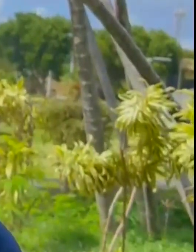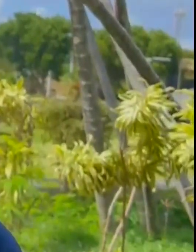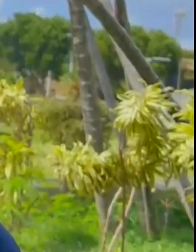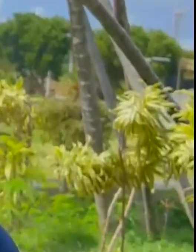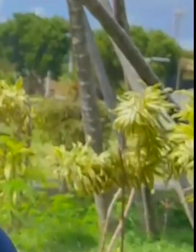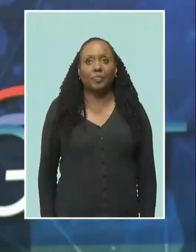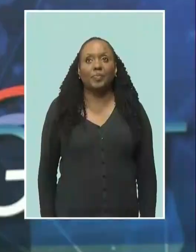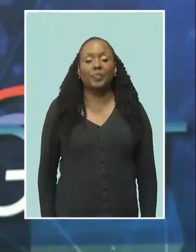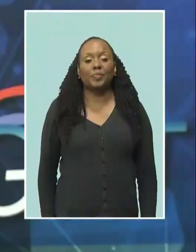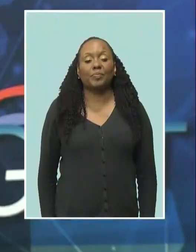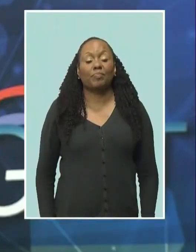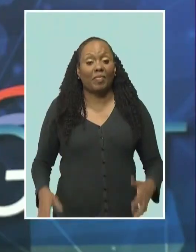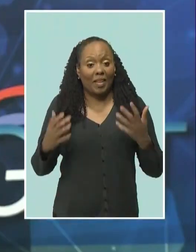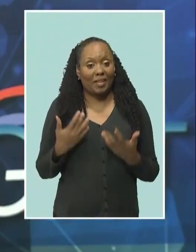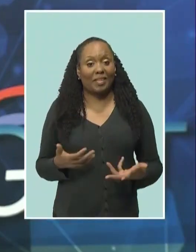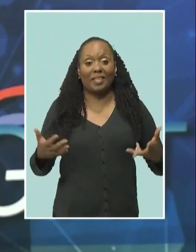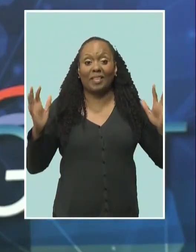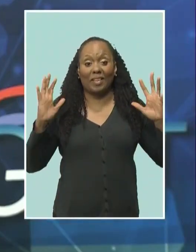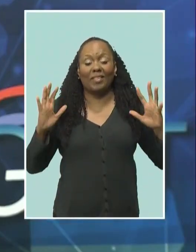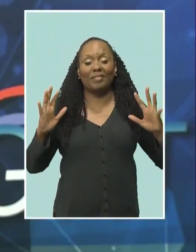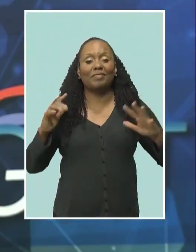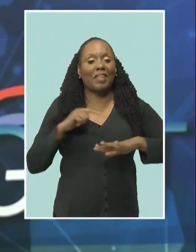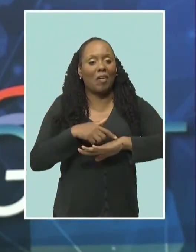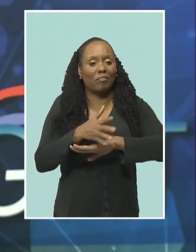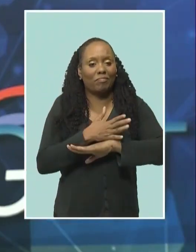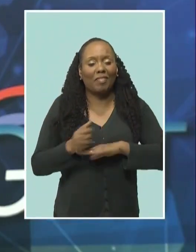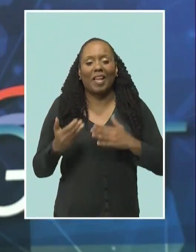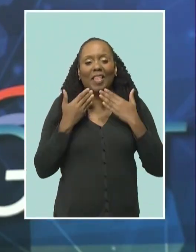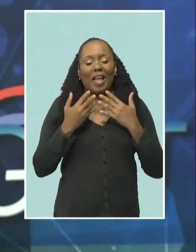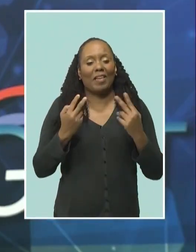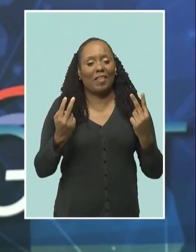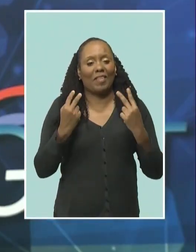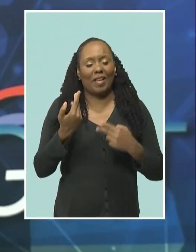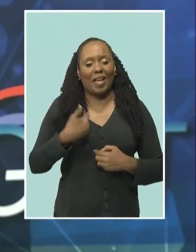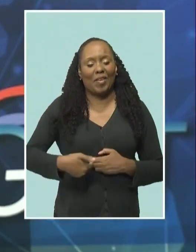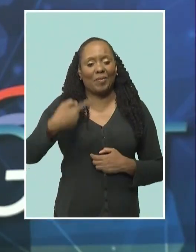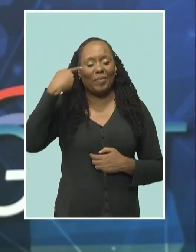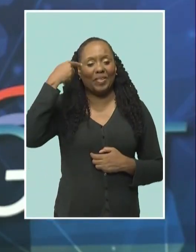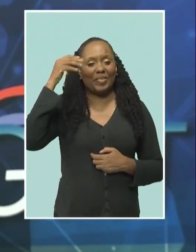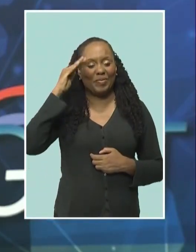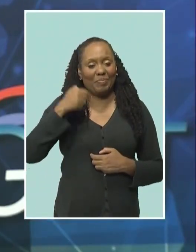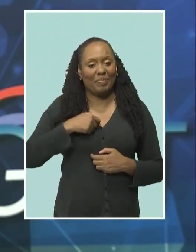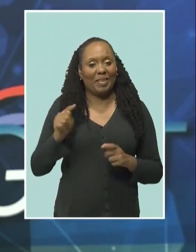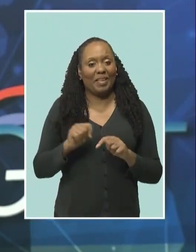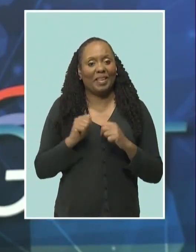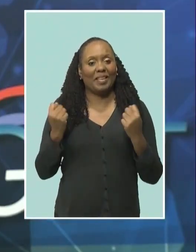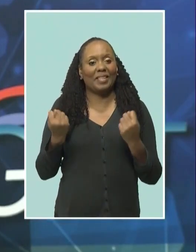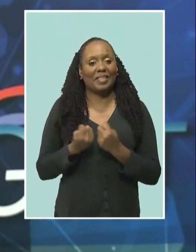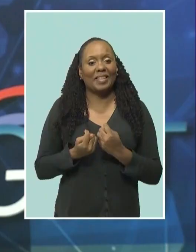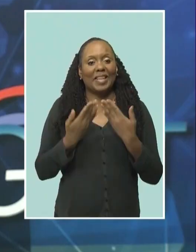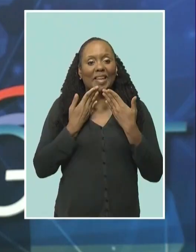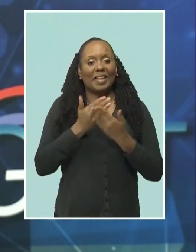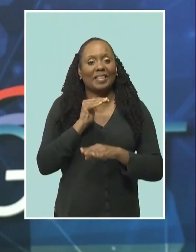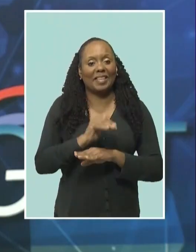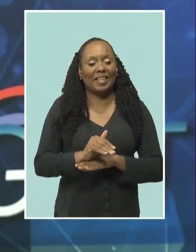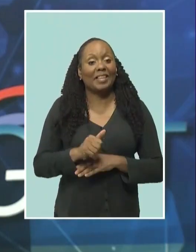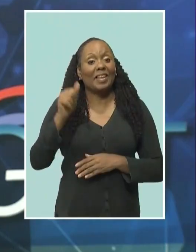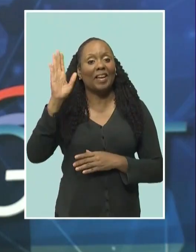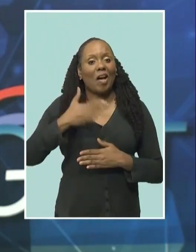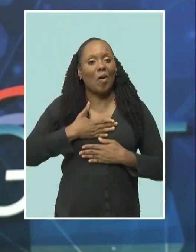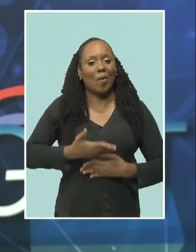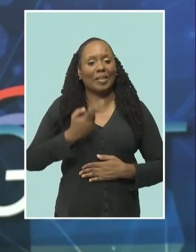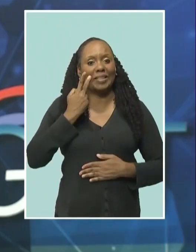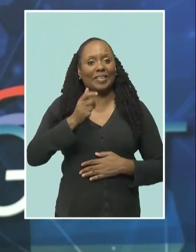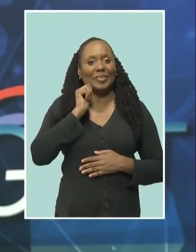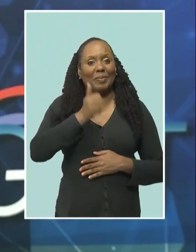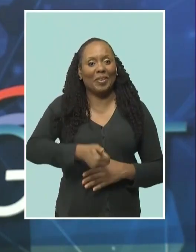out of them. And that's our time tonight. Thank you for spending it with us. I'm Pearson Bowen. For the crew, to all of you, good night. By God's will, we'll